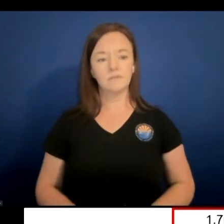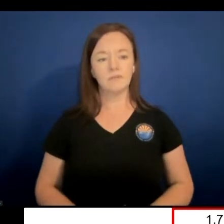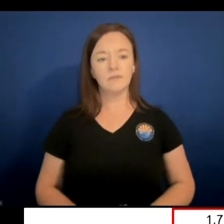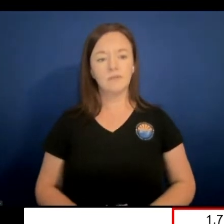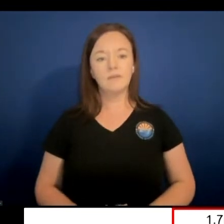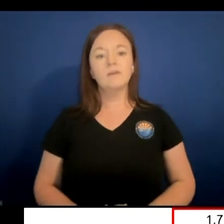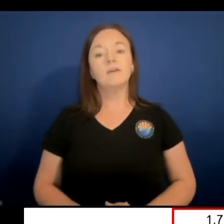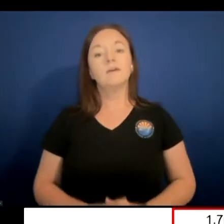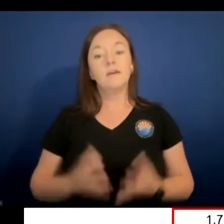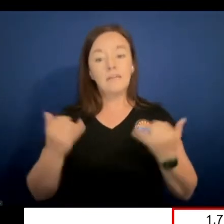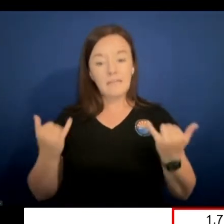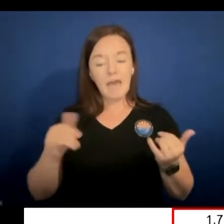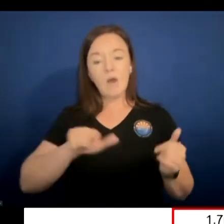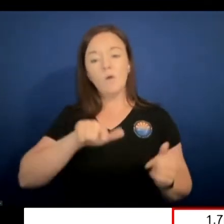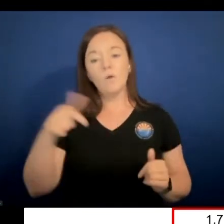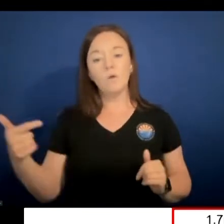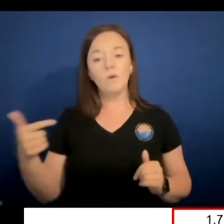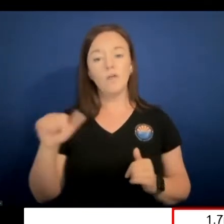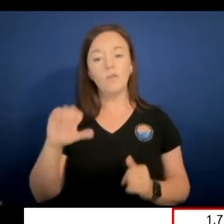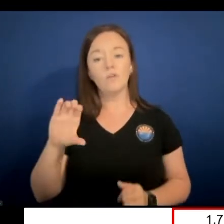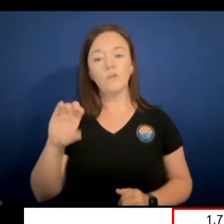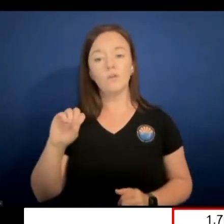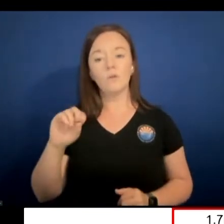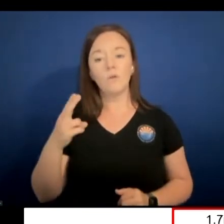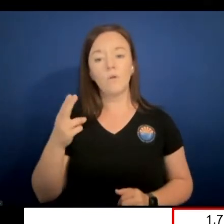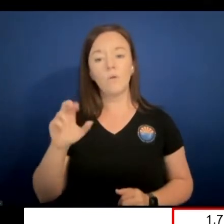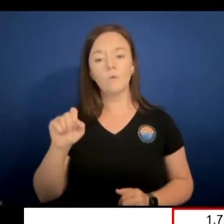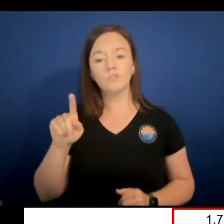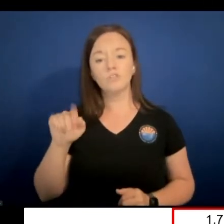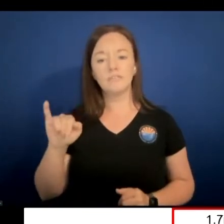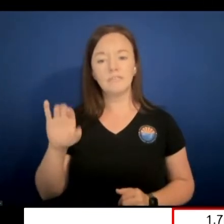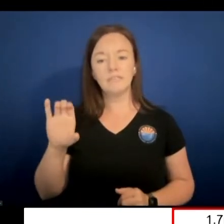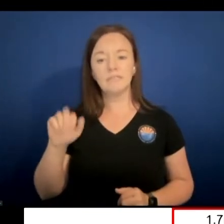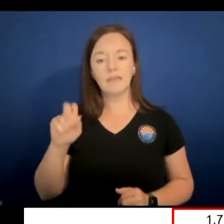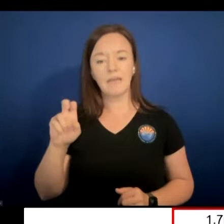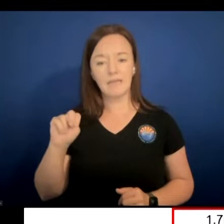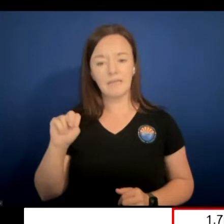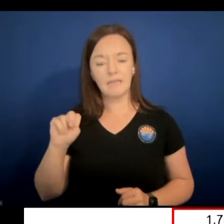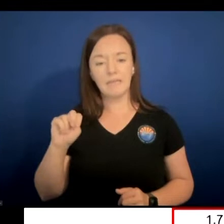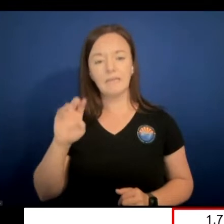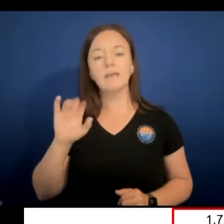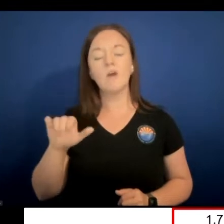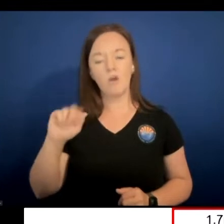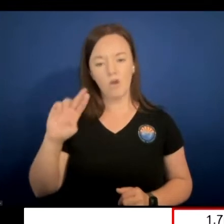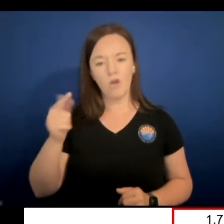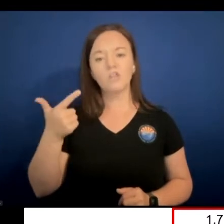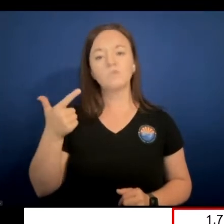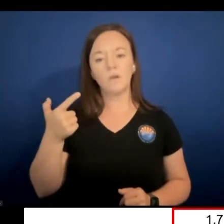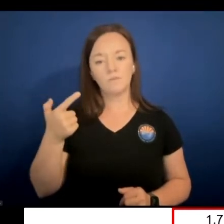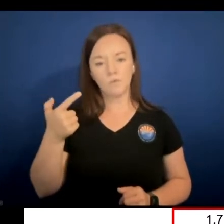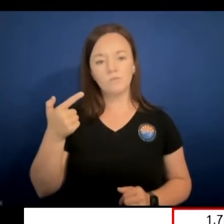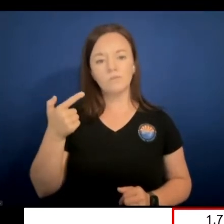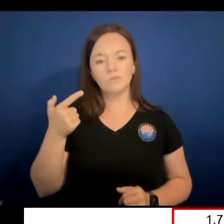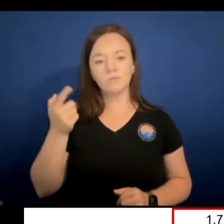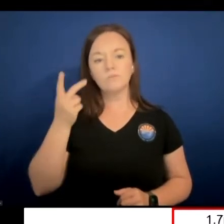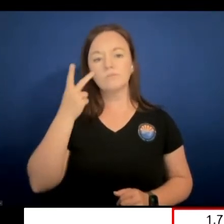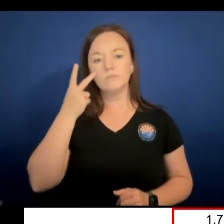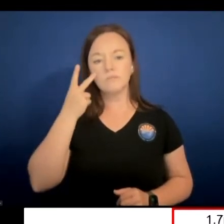Now to Cochiti Canyon. Cochiti Canyon on August 21st, you can see there was heavy